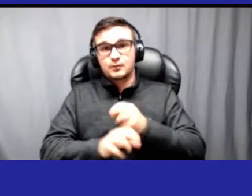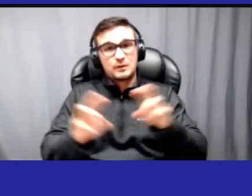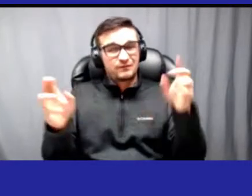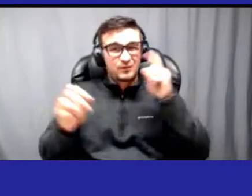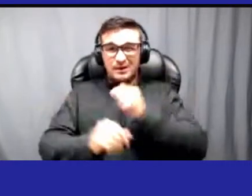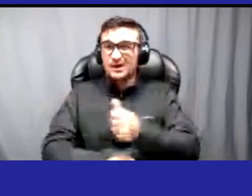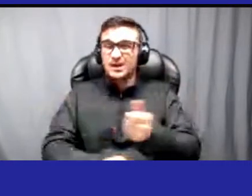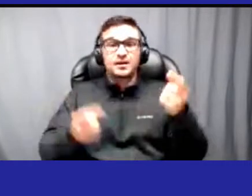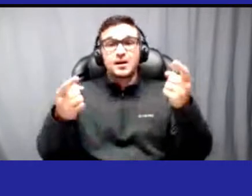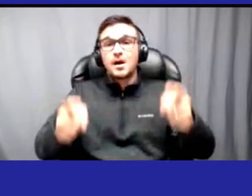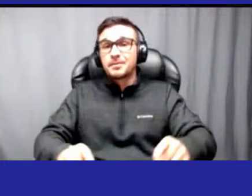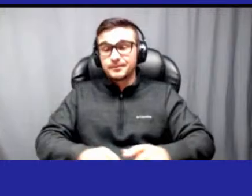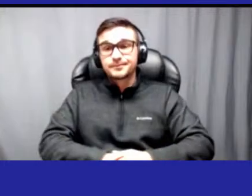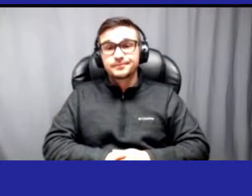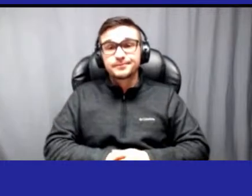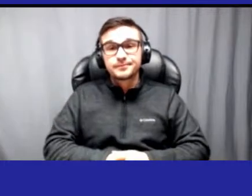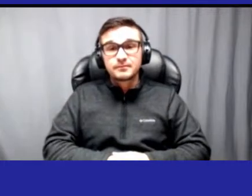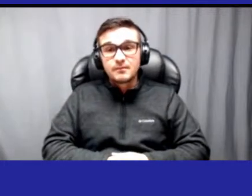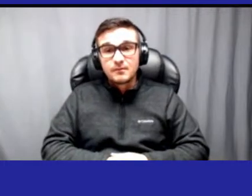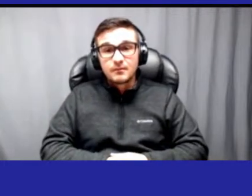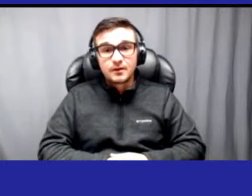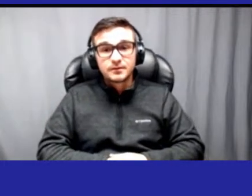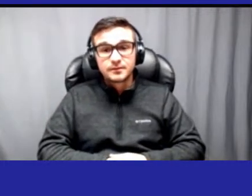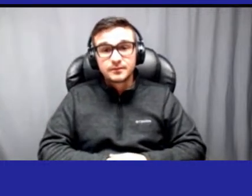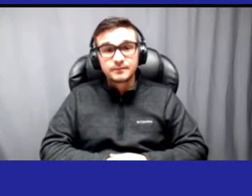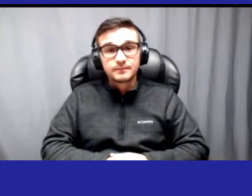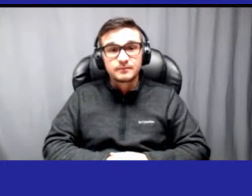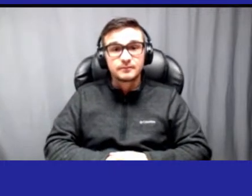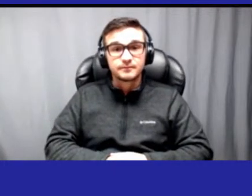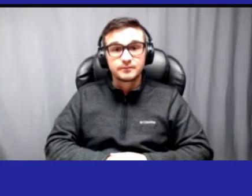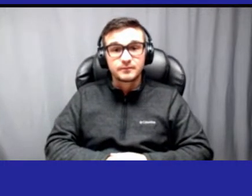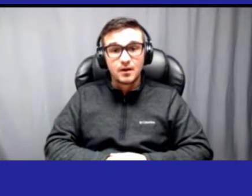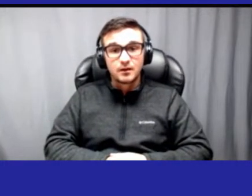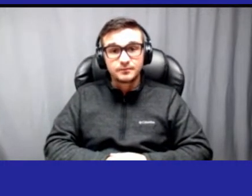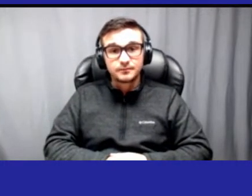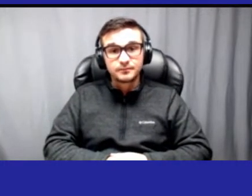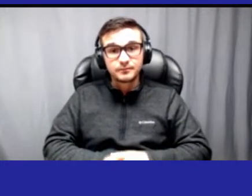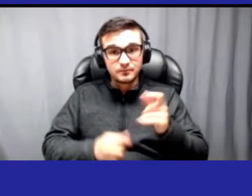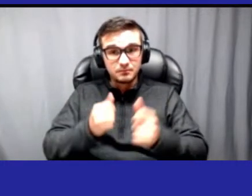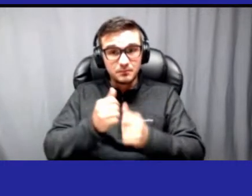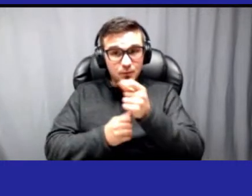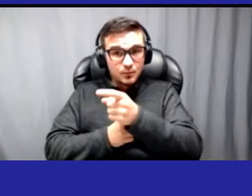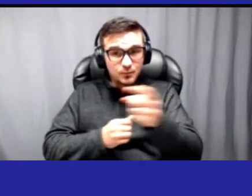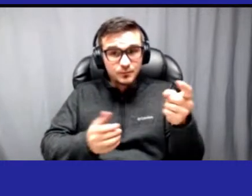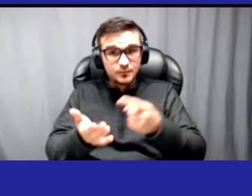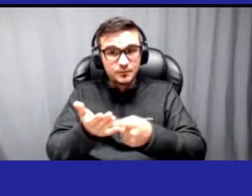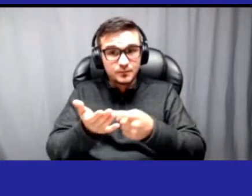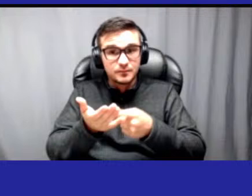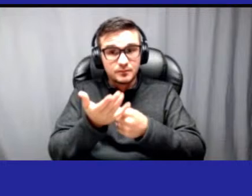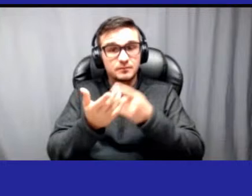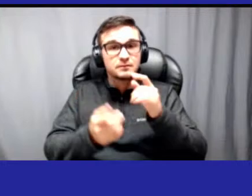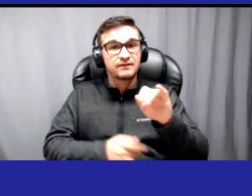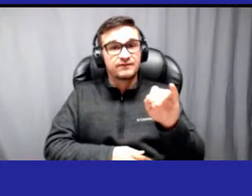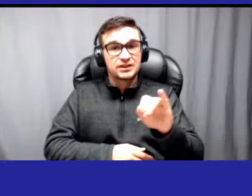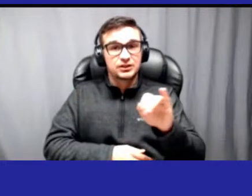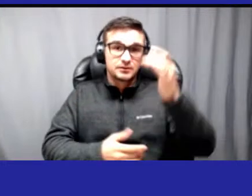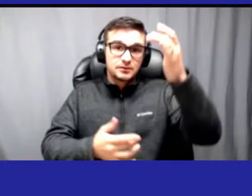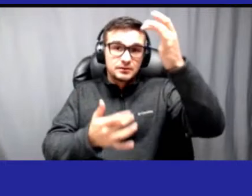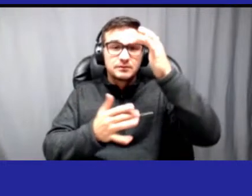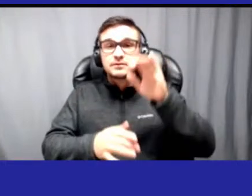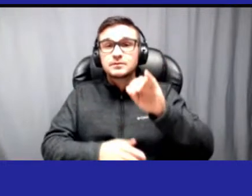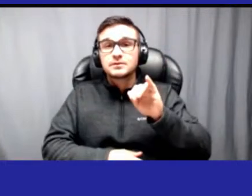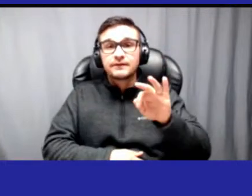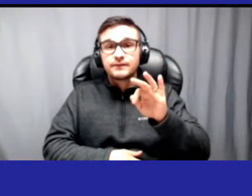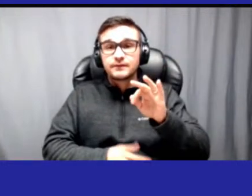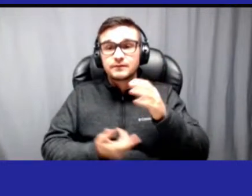Ted, on the ready for anything, most of your discussion is about infectious disease. What if it's flooding? What